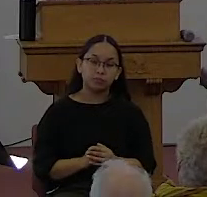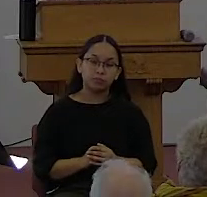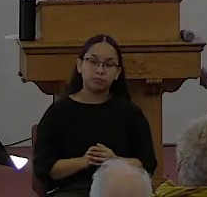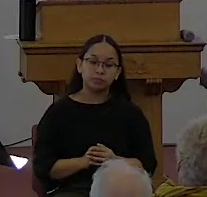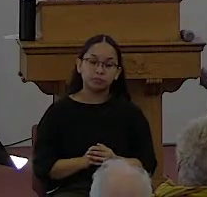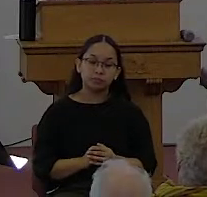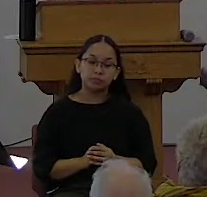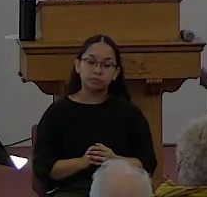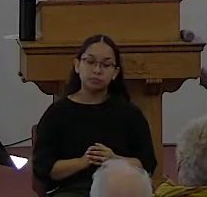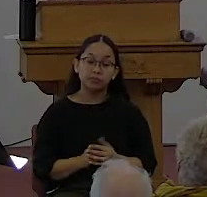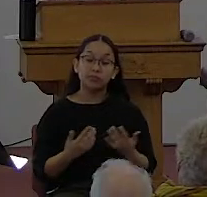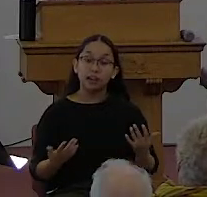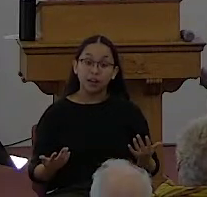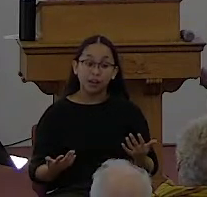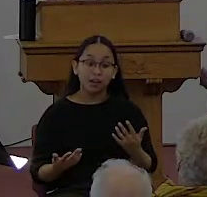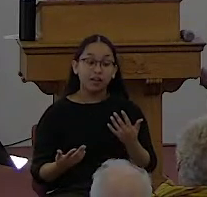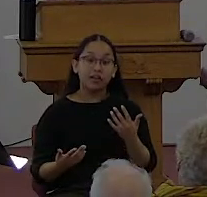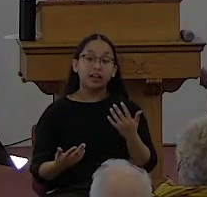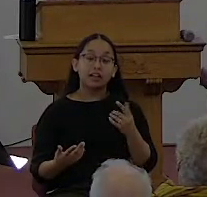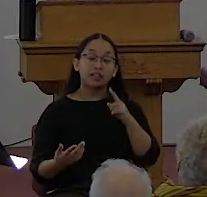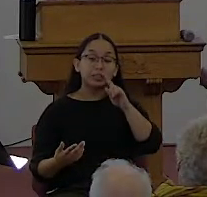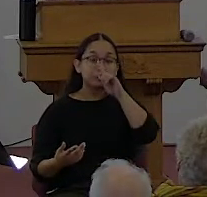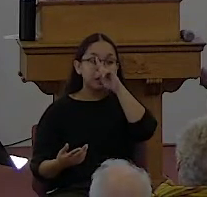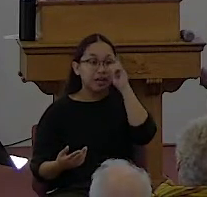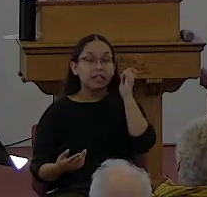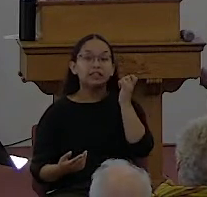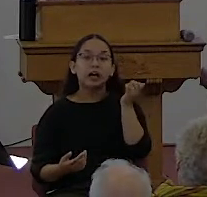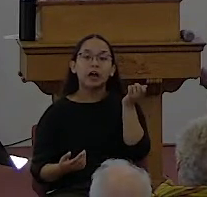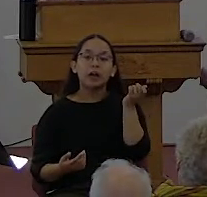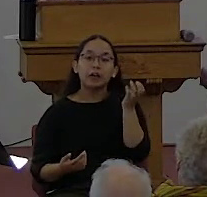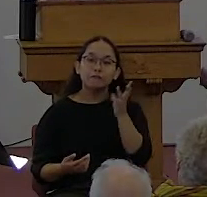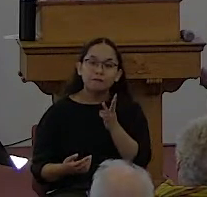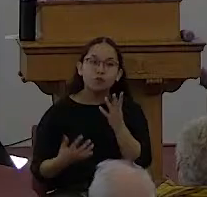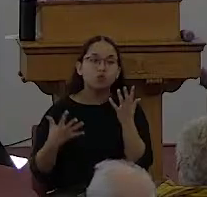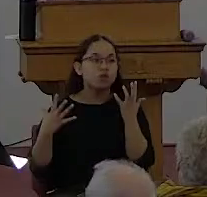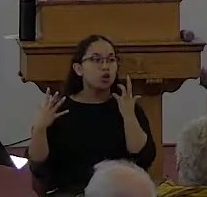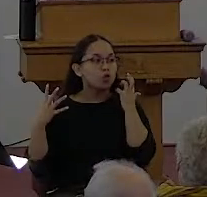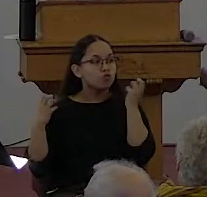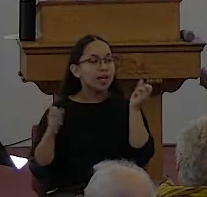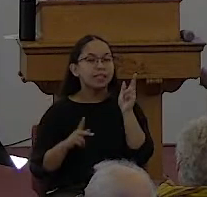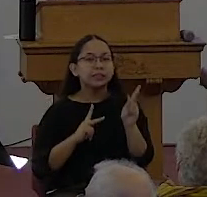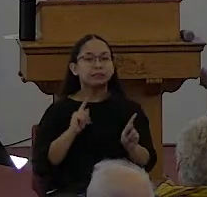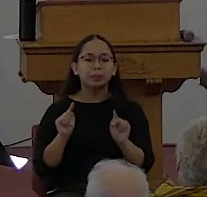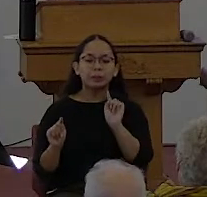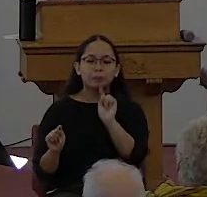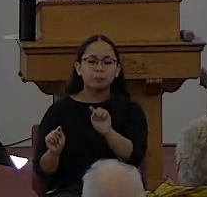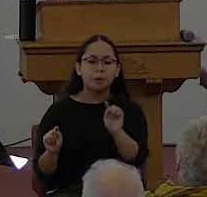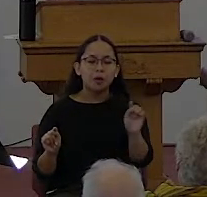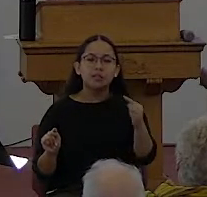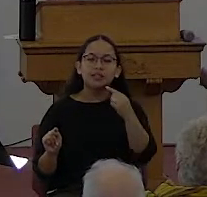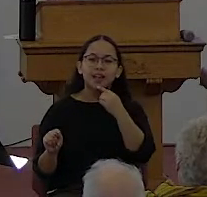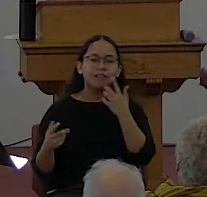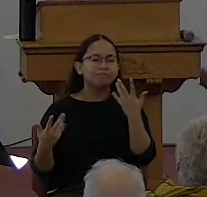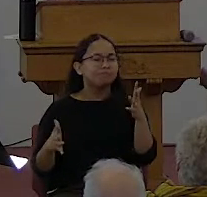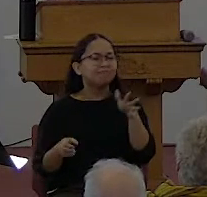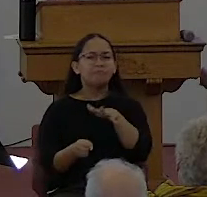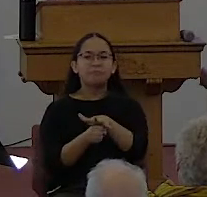And all because a few courageous people said,